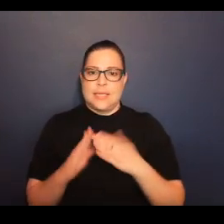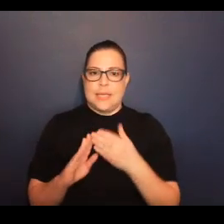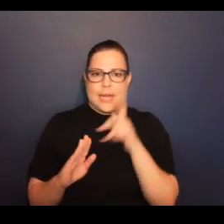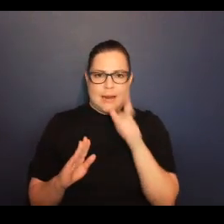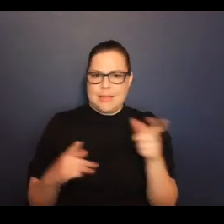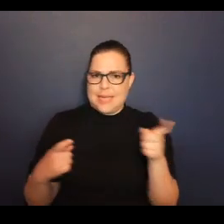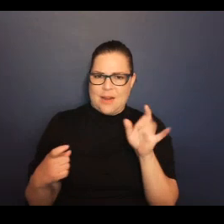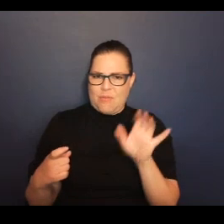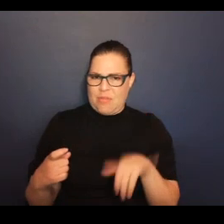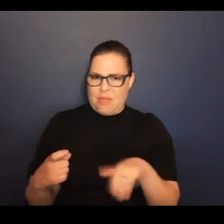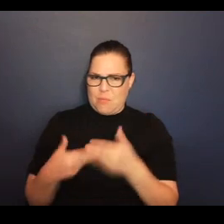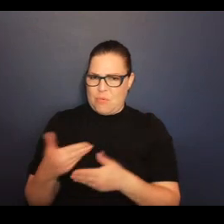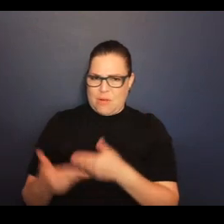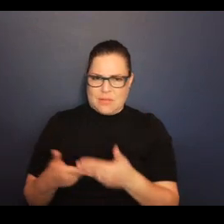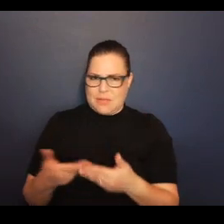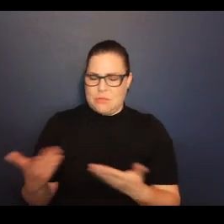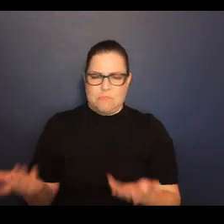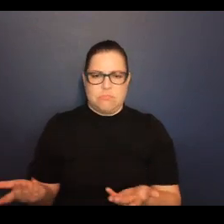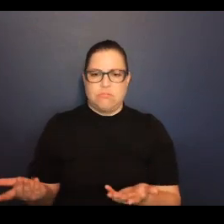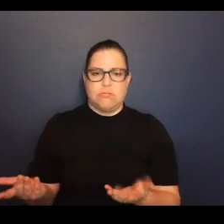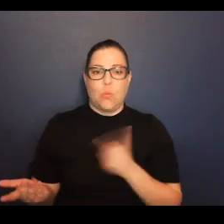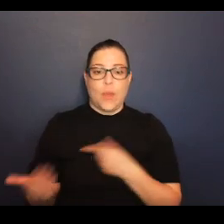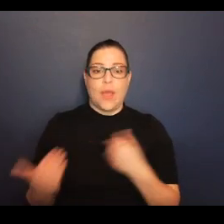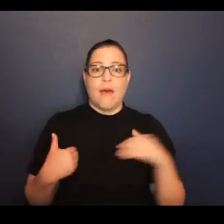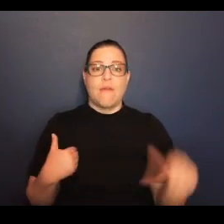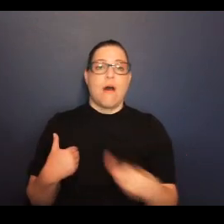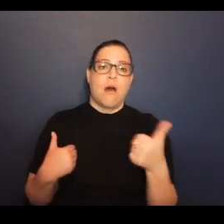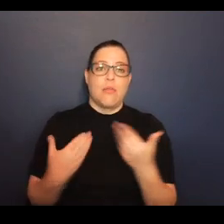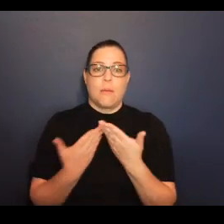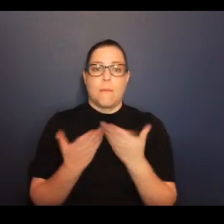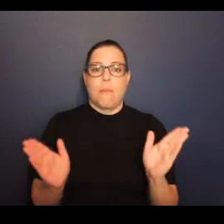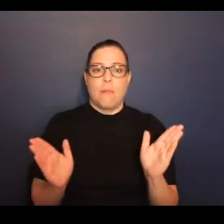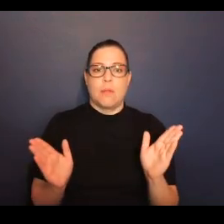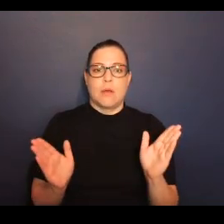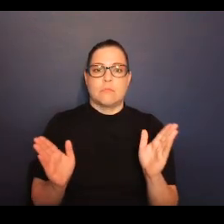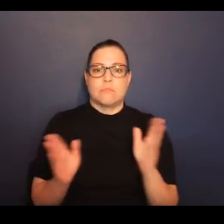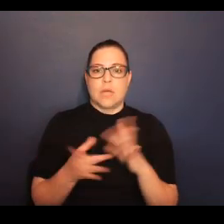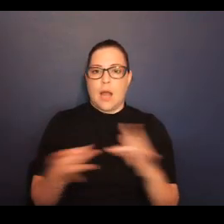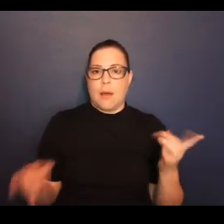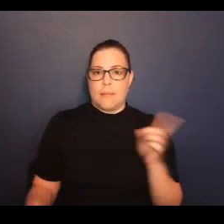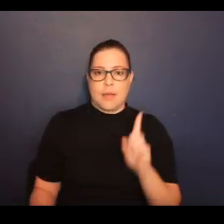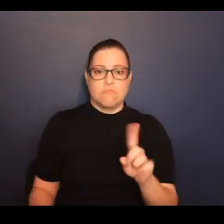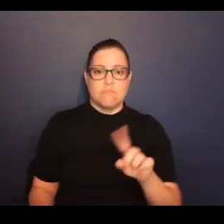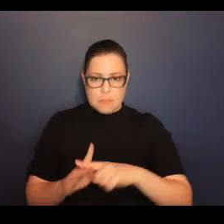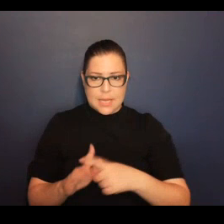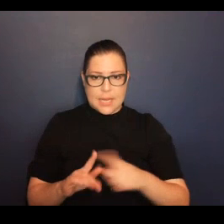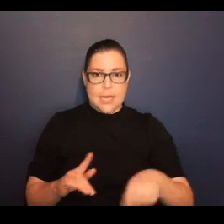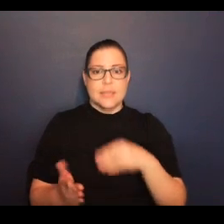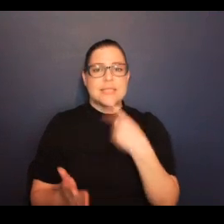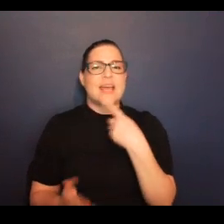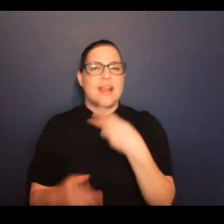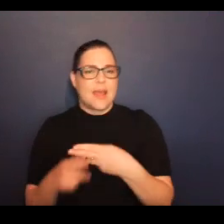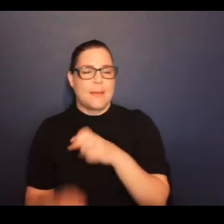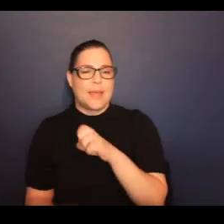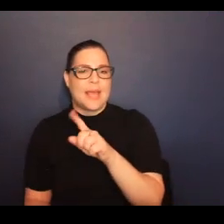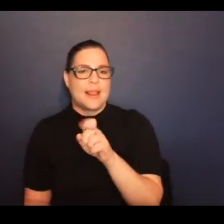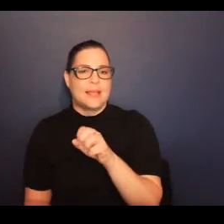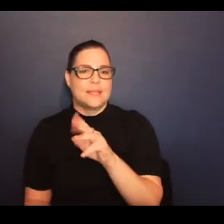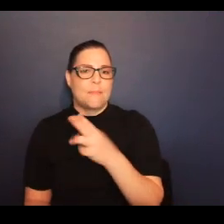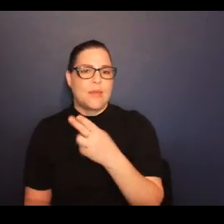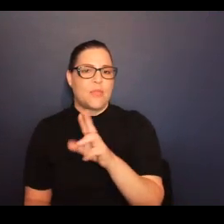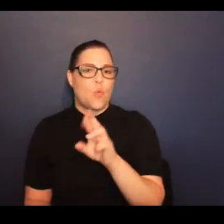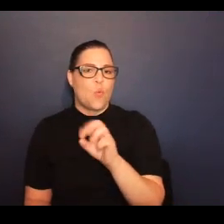that. Right. So we do have another public comment speaker. Please begin when you're ready and state your name for the record. Hi, Elizabeth Roque.